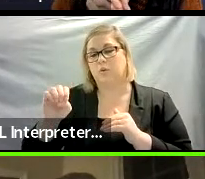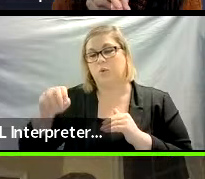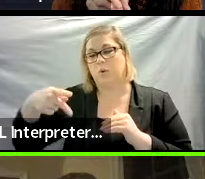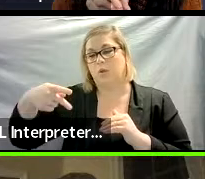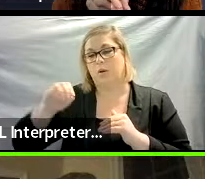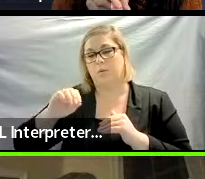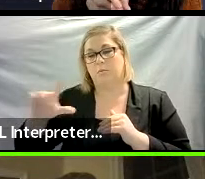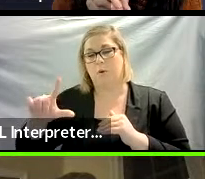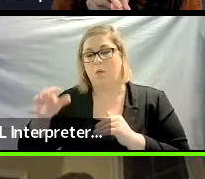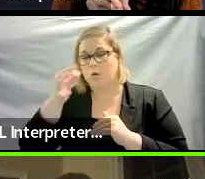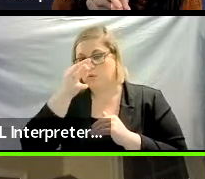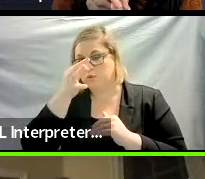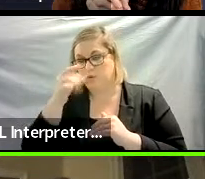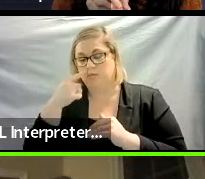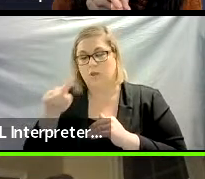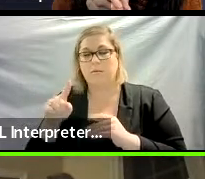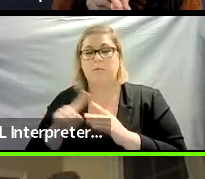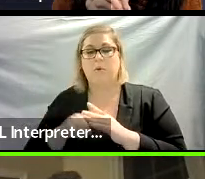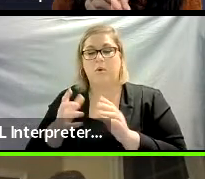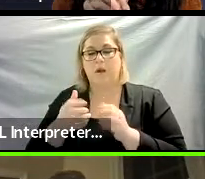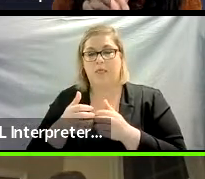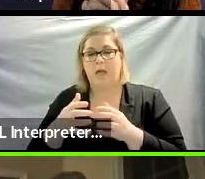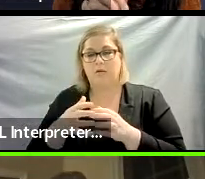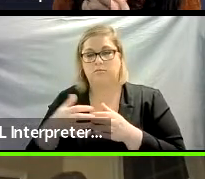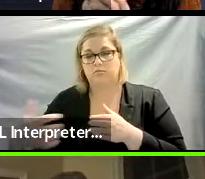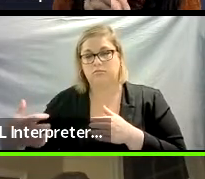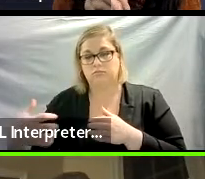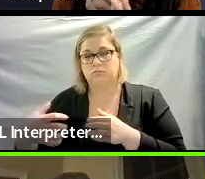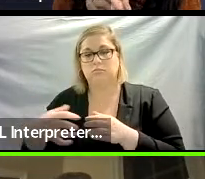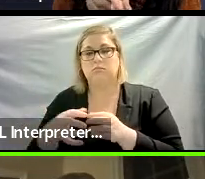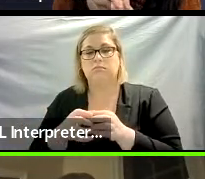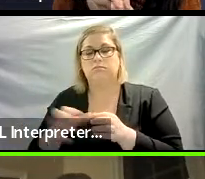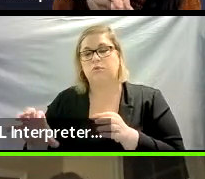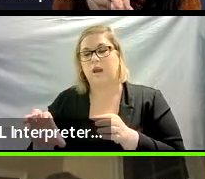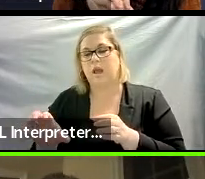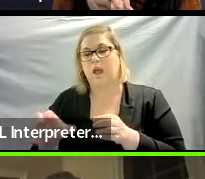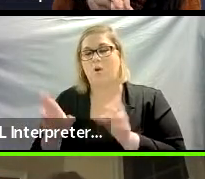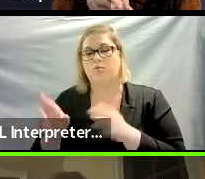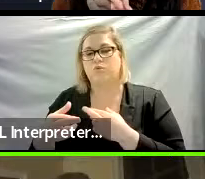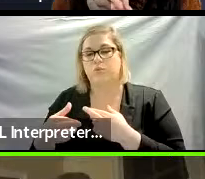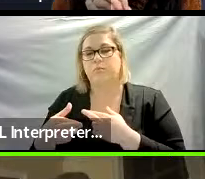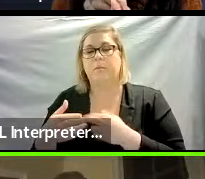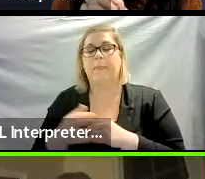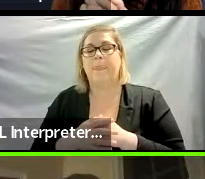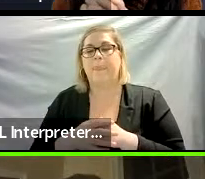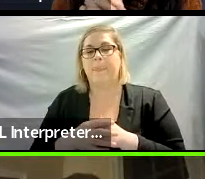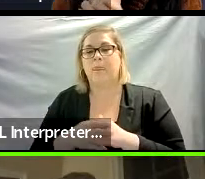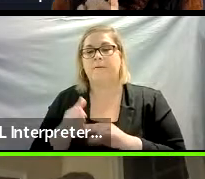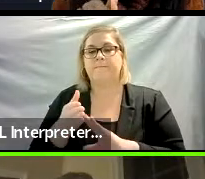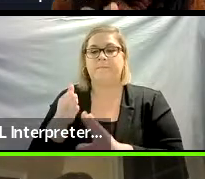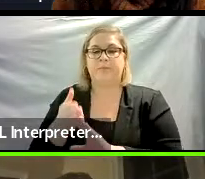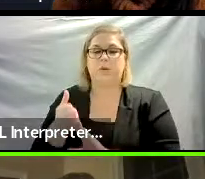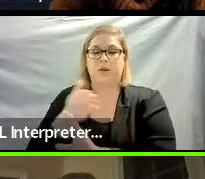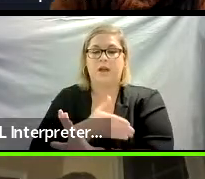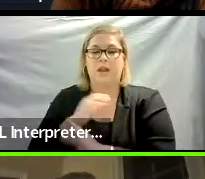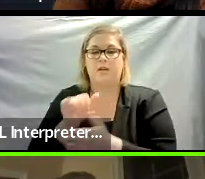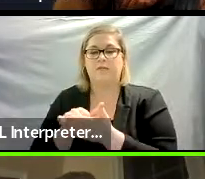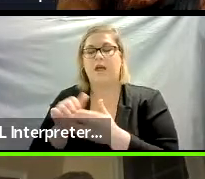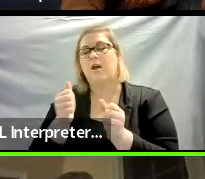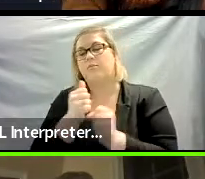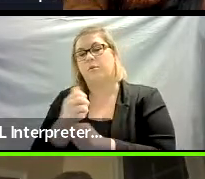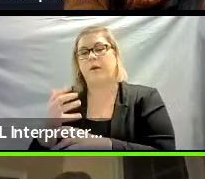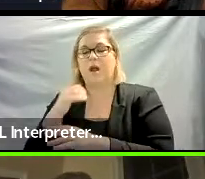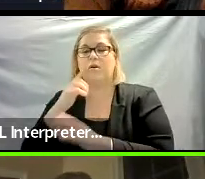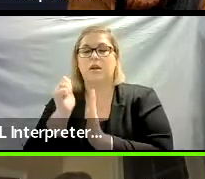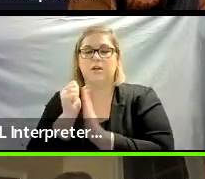initial meeting in that breakout room. So ahead of that, preparing an agenda and tidying notes,